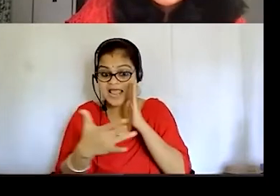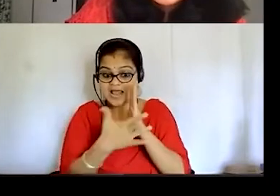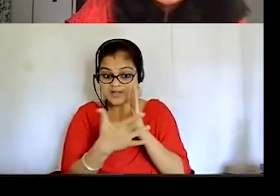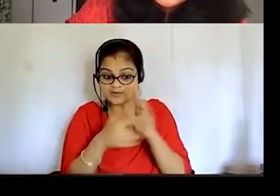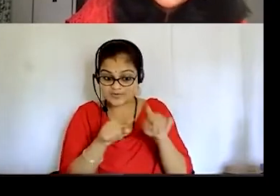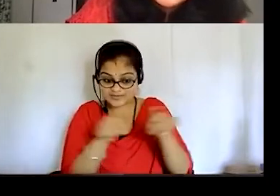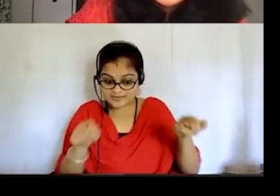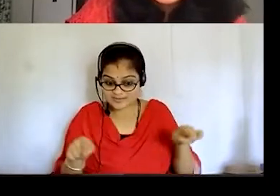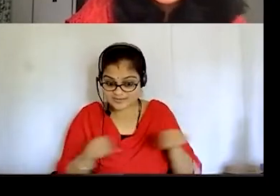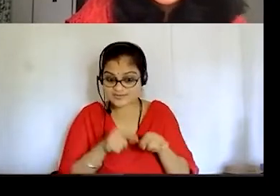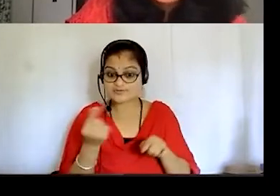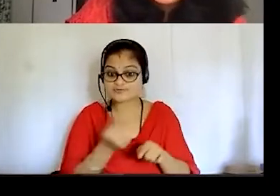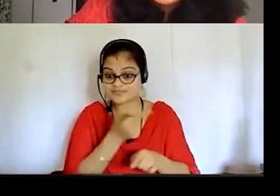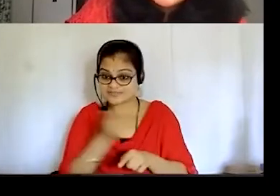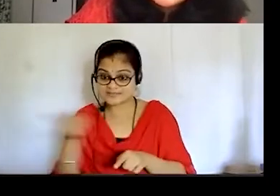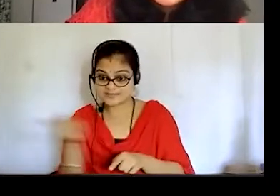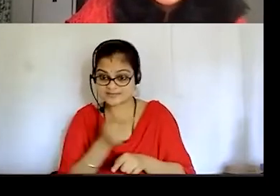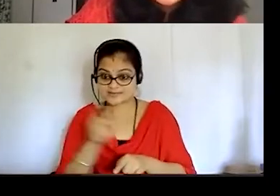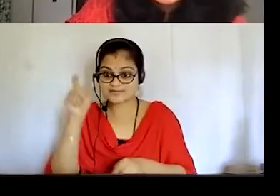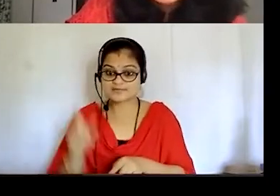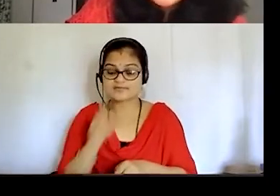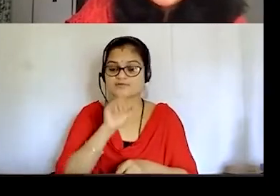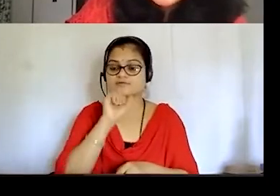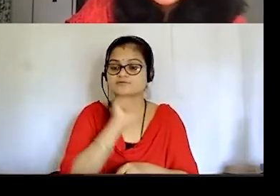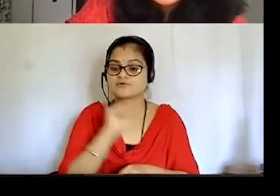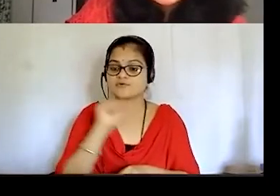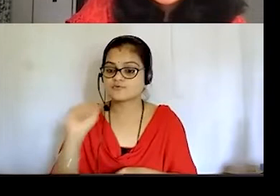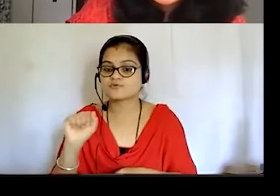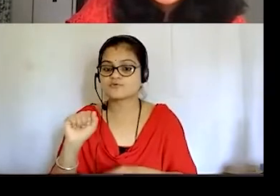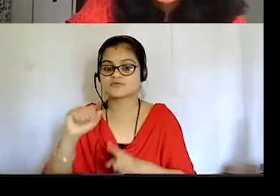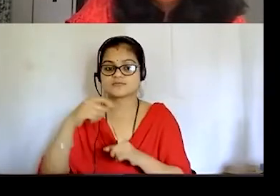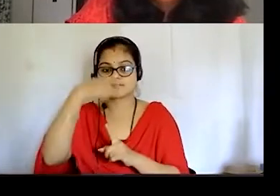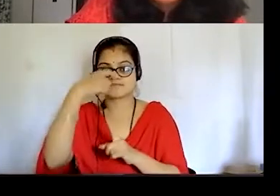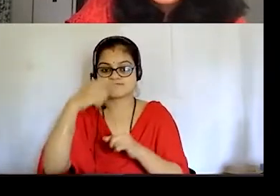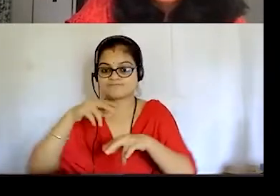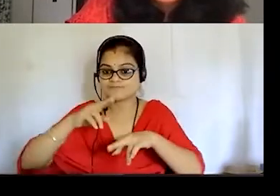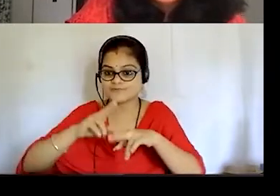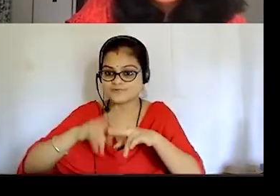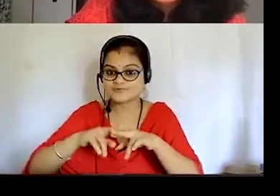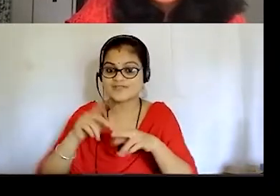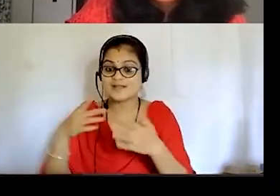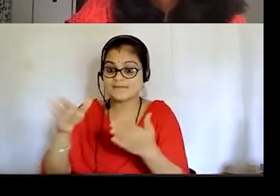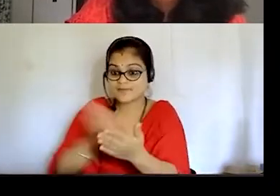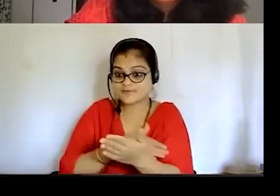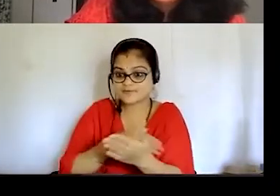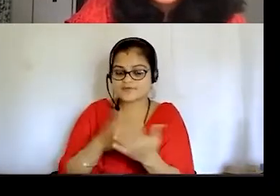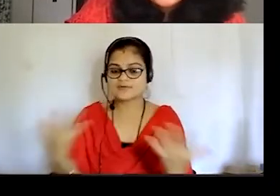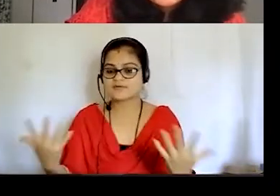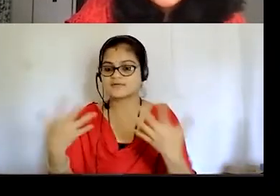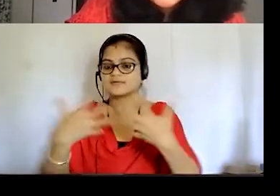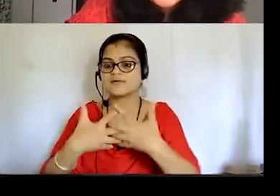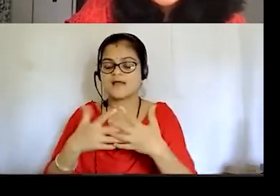music. Both artists maintain their style and individuality but meet musically to render